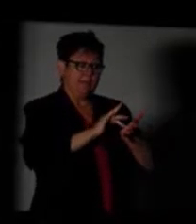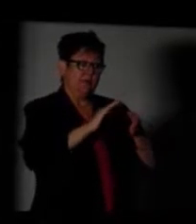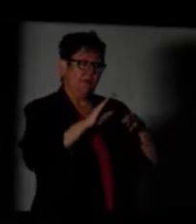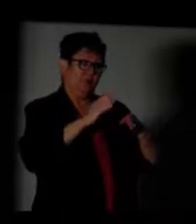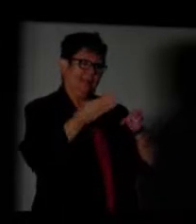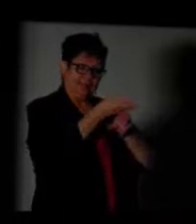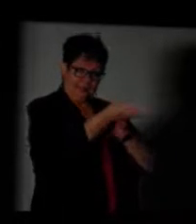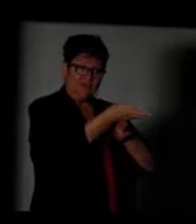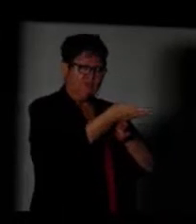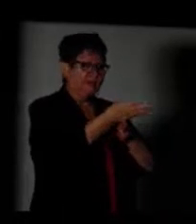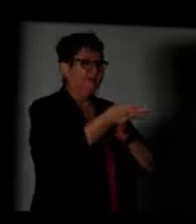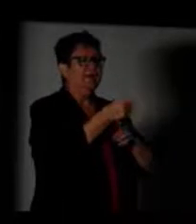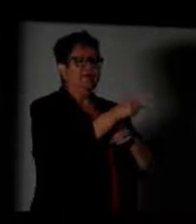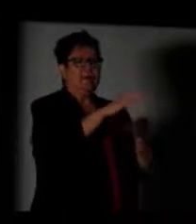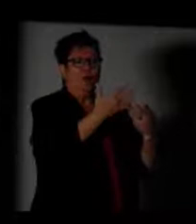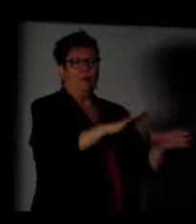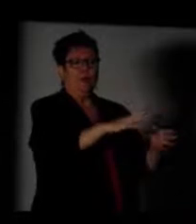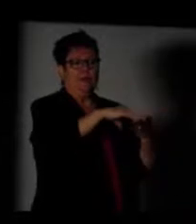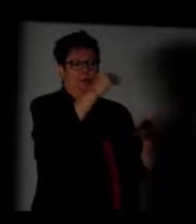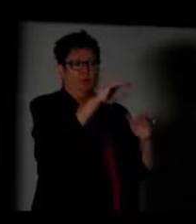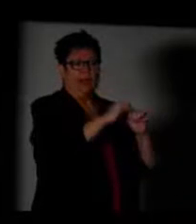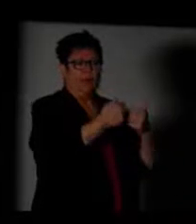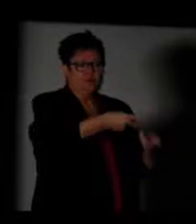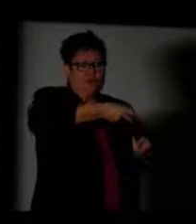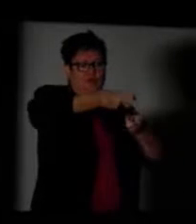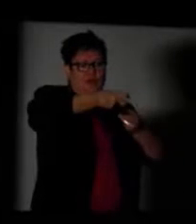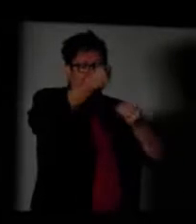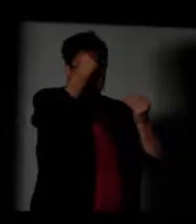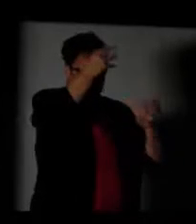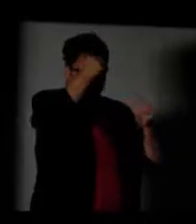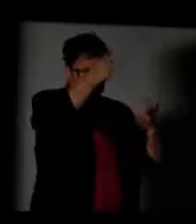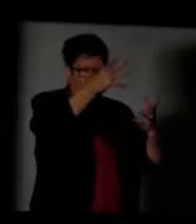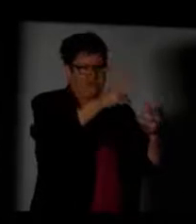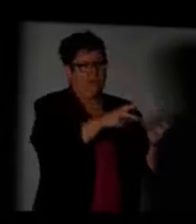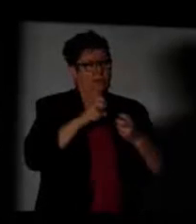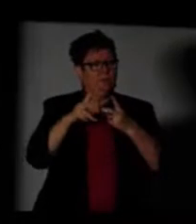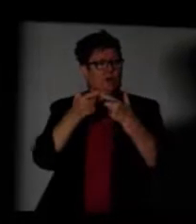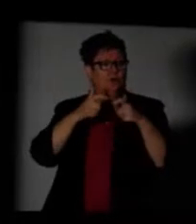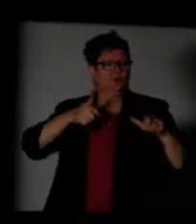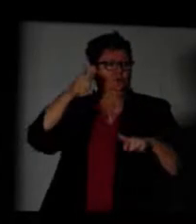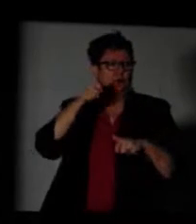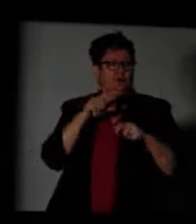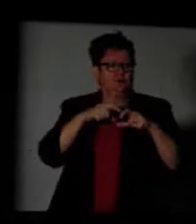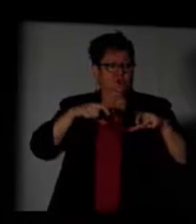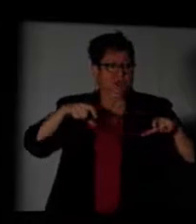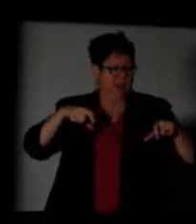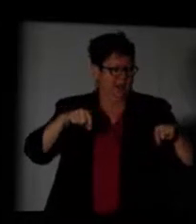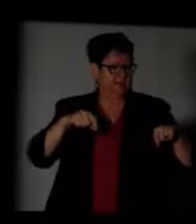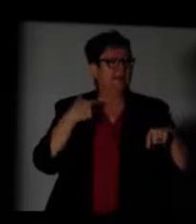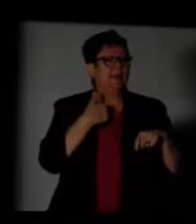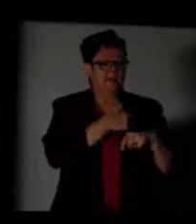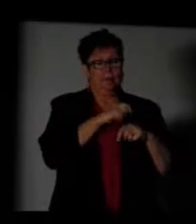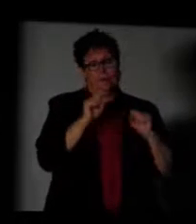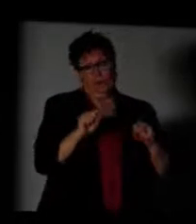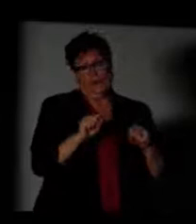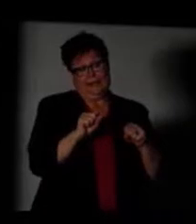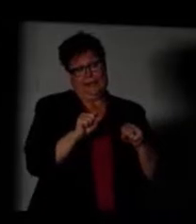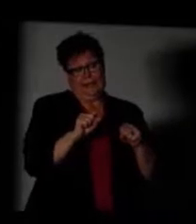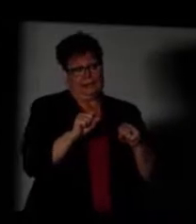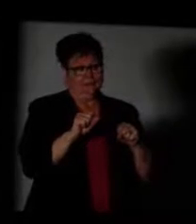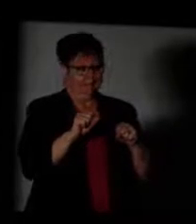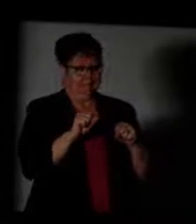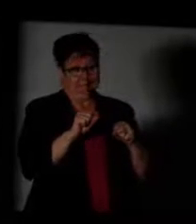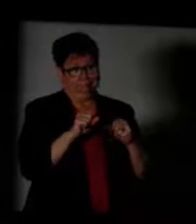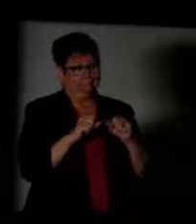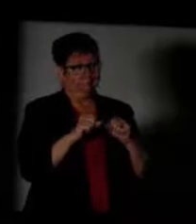those images, putting in large cassettes of slides and so on. And again, we can churn through these at the rates of at least thousands a